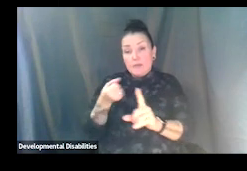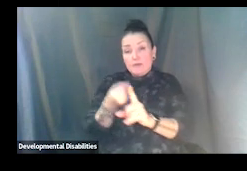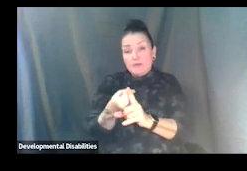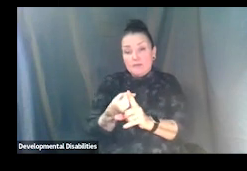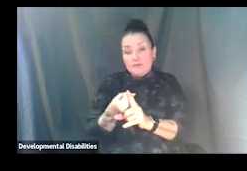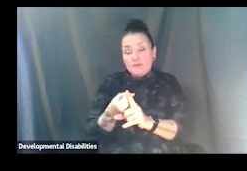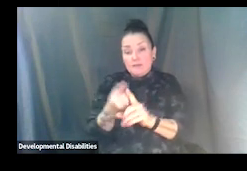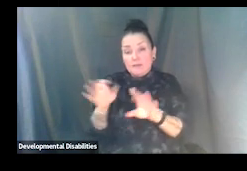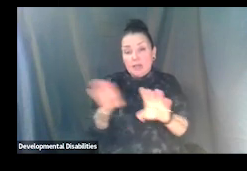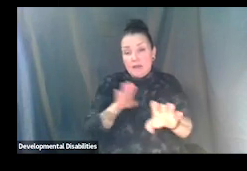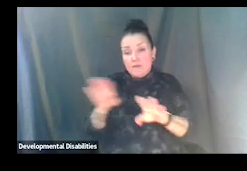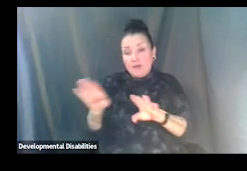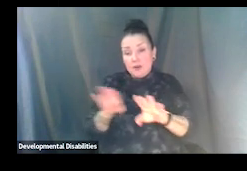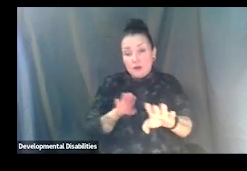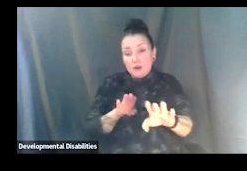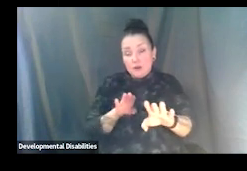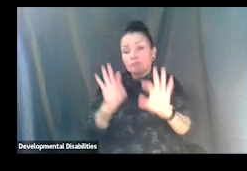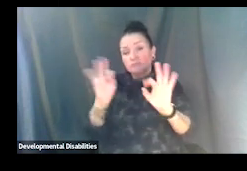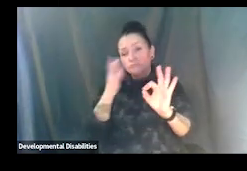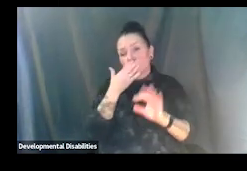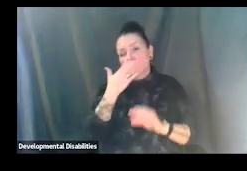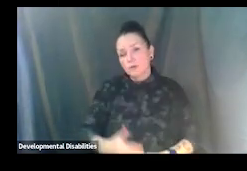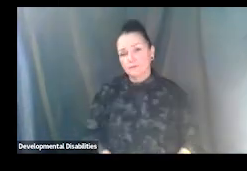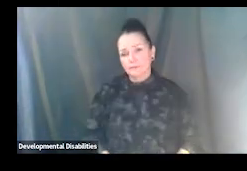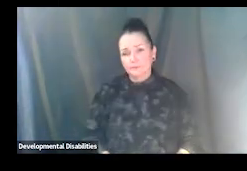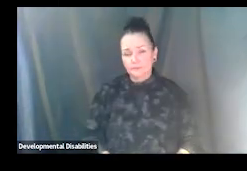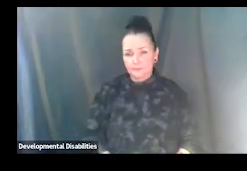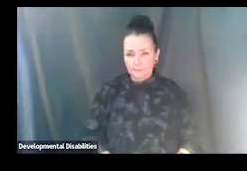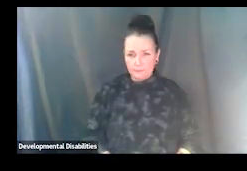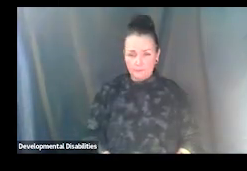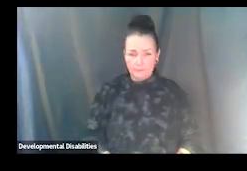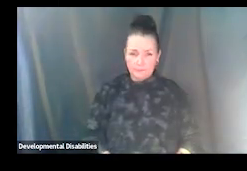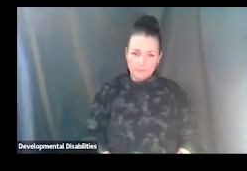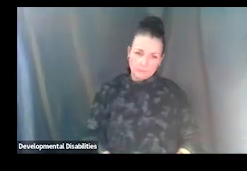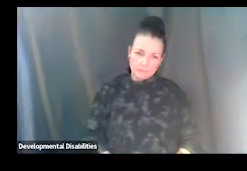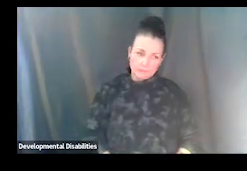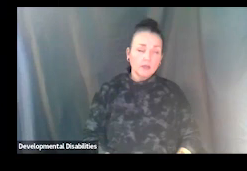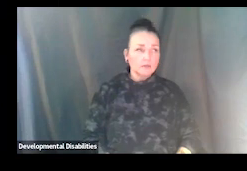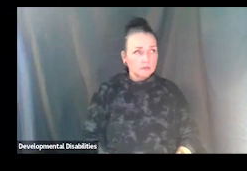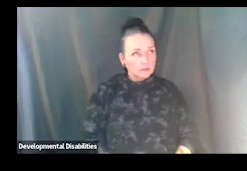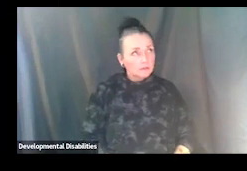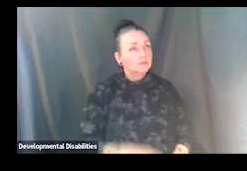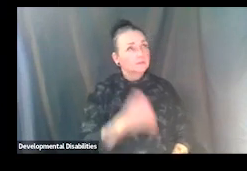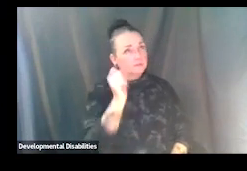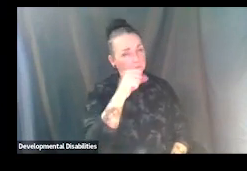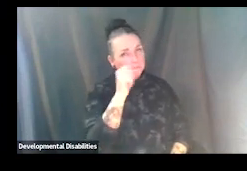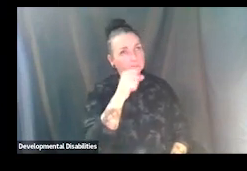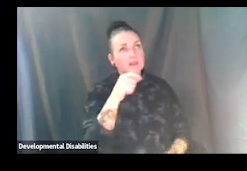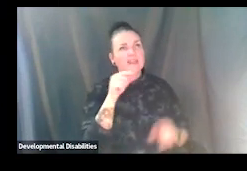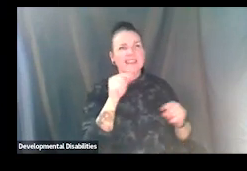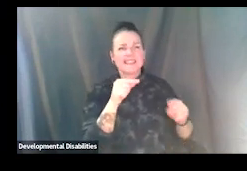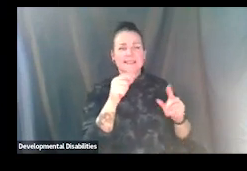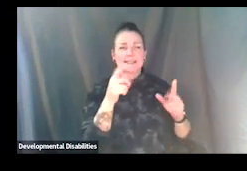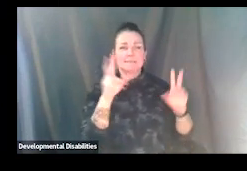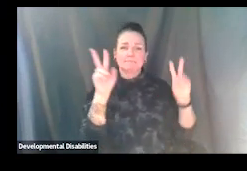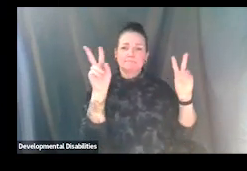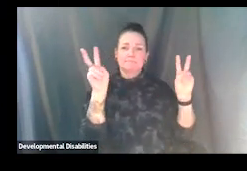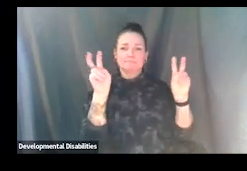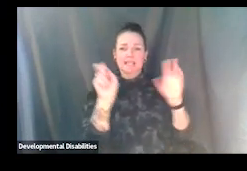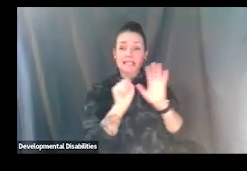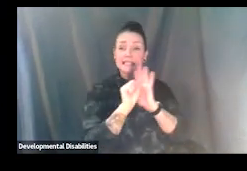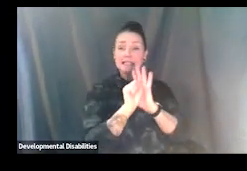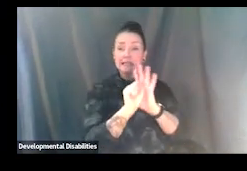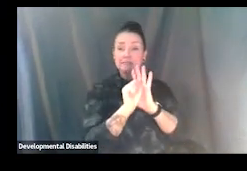Yeah, I mean, I think as you've illustrated, it's a very complicated symptom, I guess, and